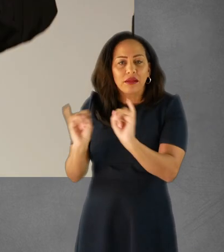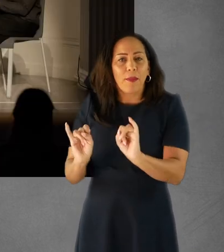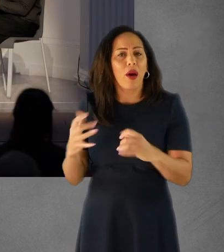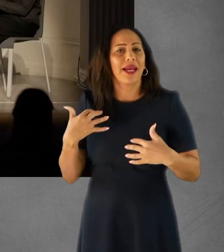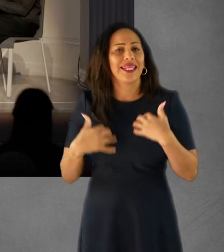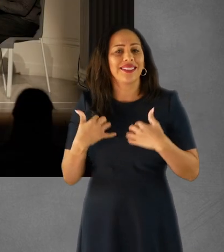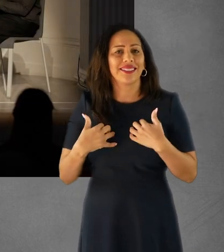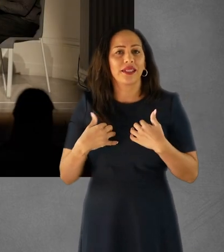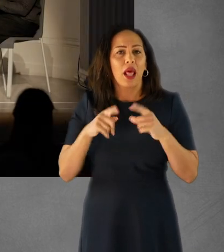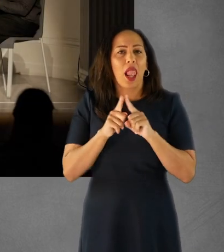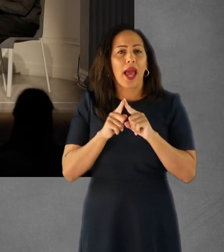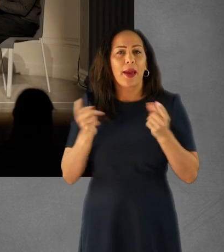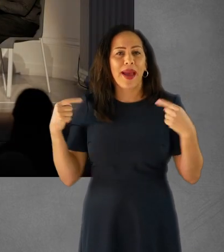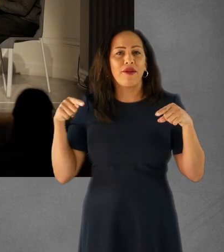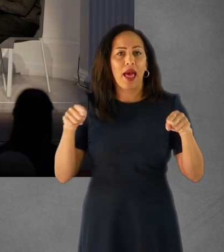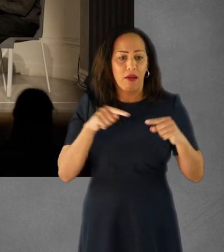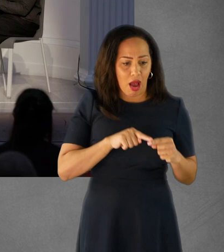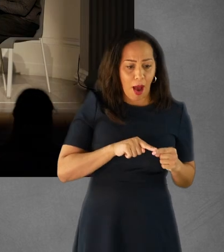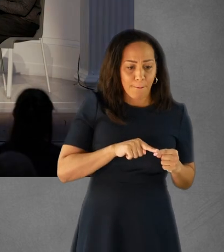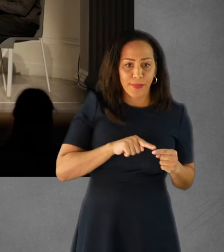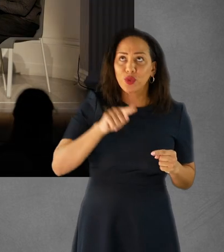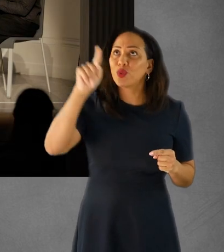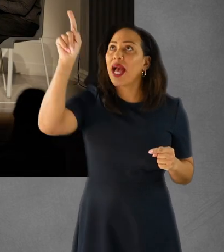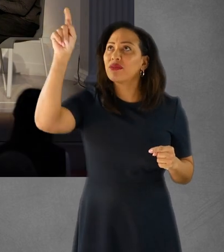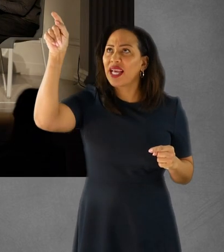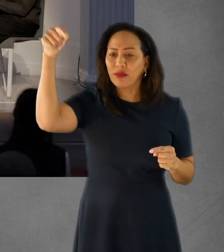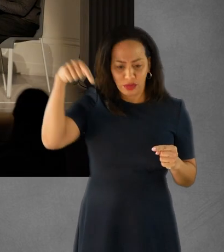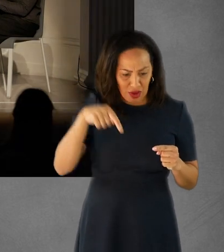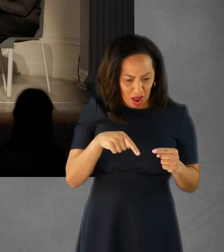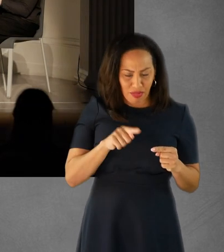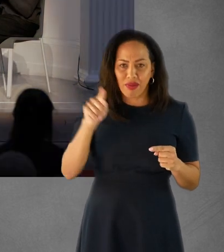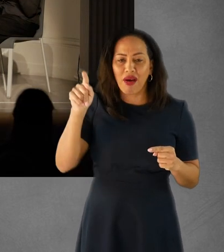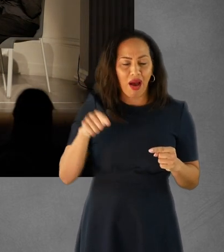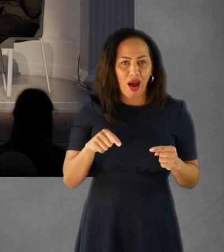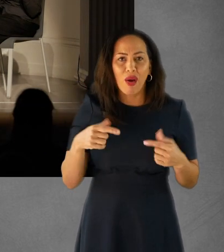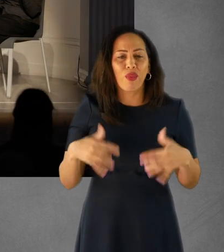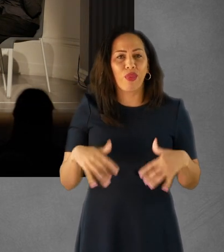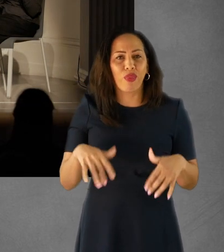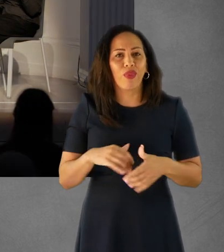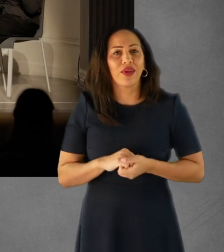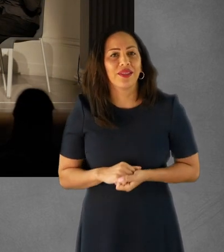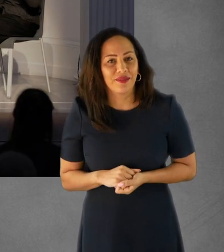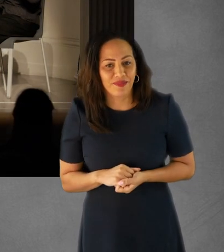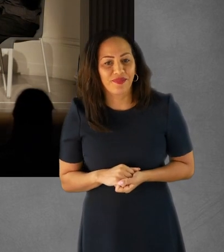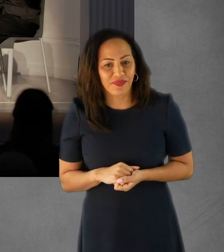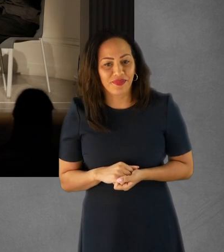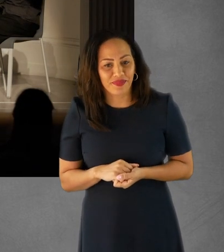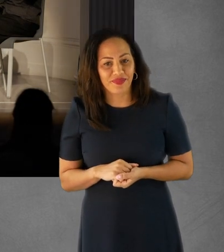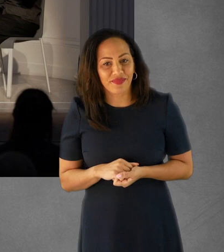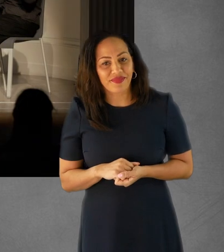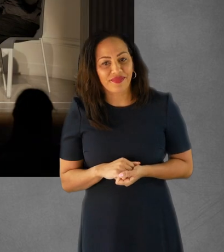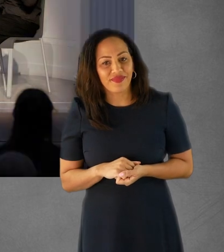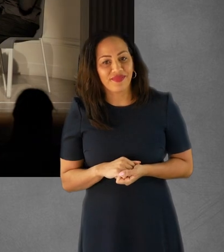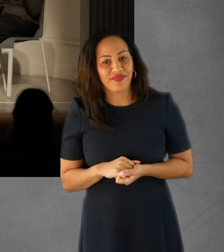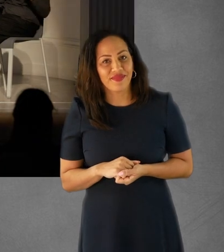going from up to down, down to up again. And having massively expanded, you know, beyond,